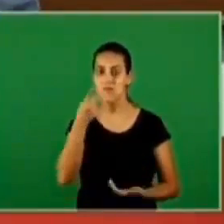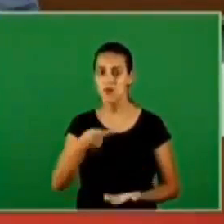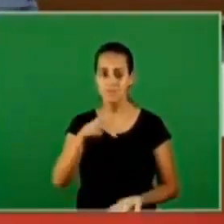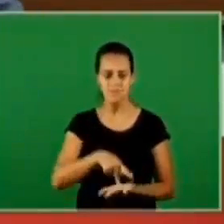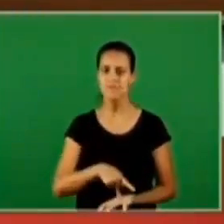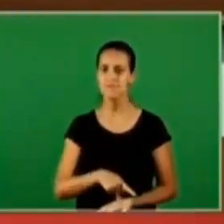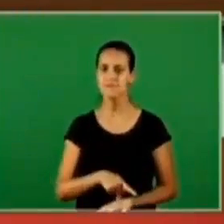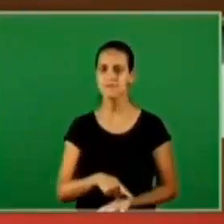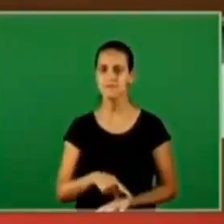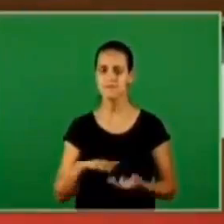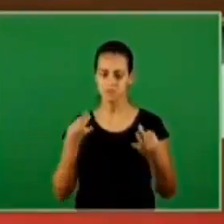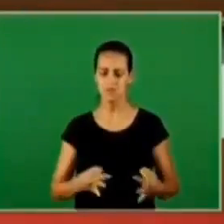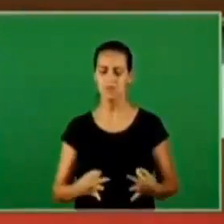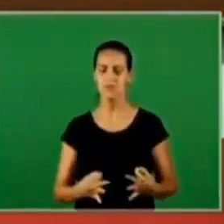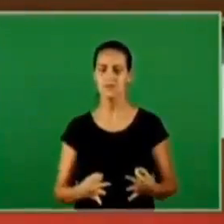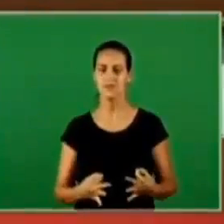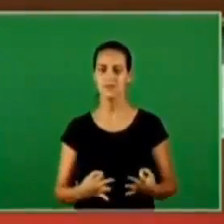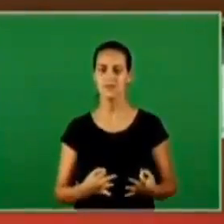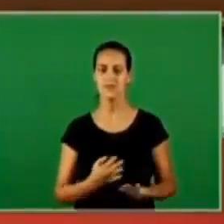You need to be sure of this.